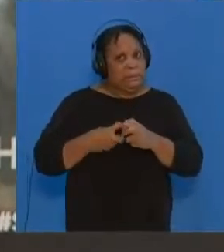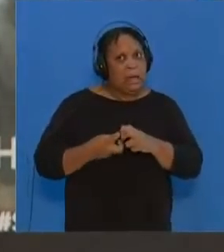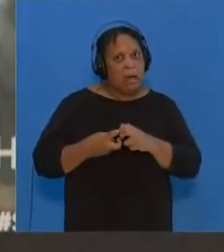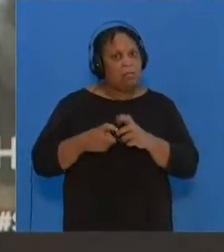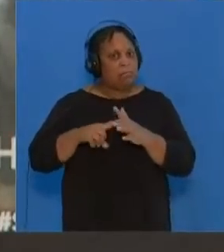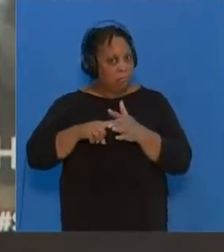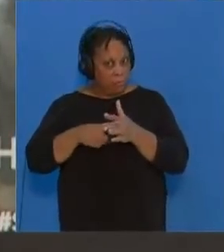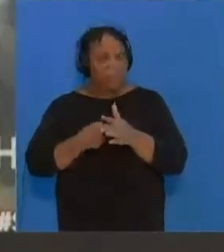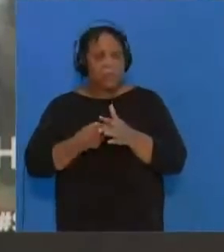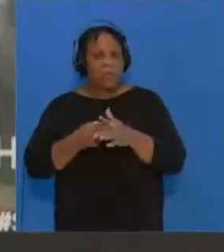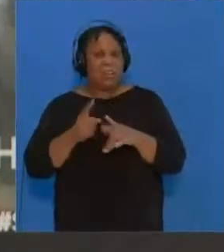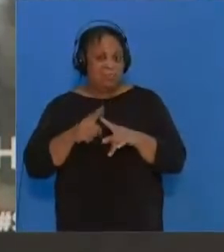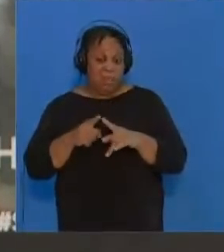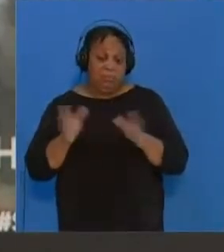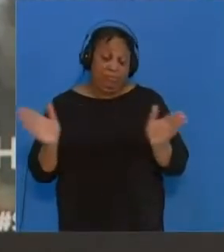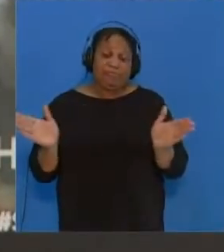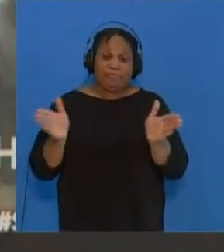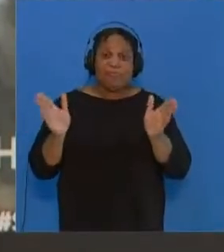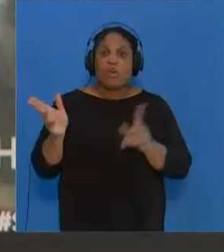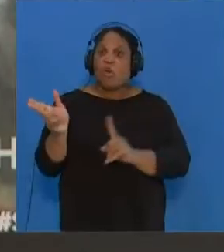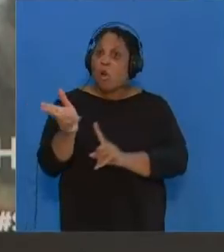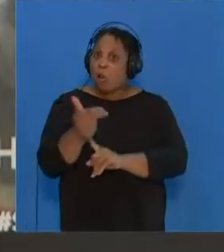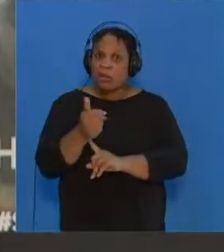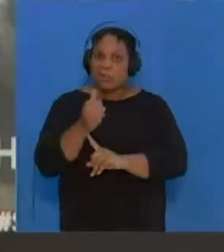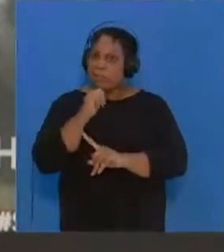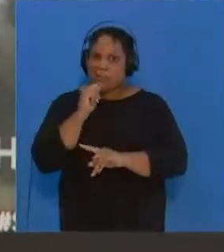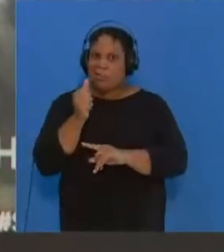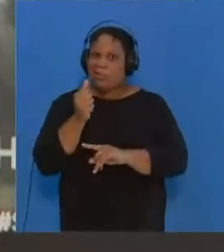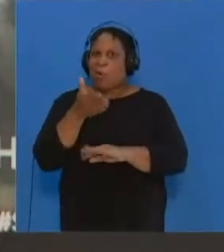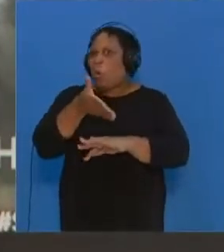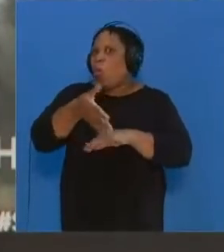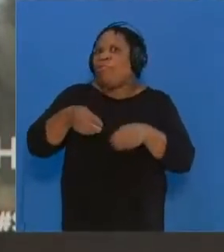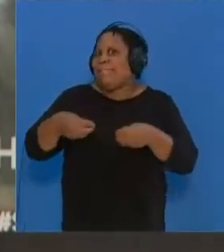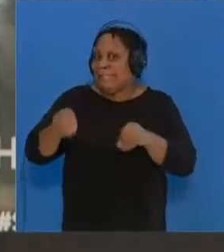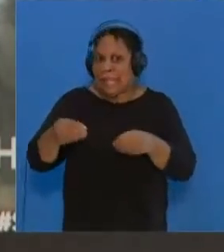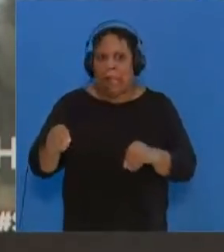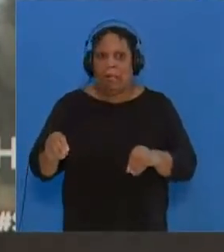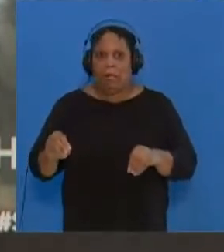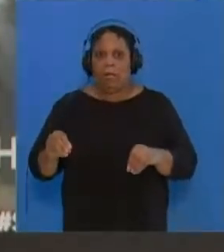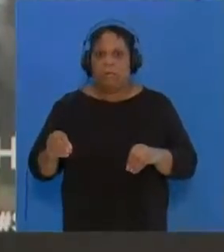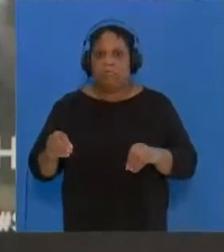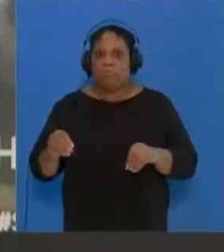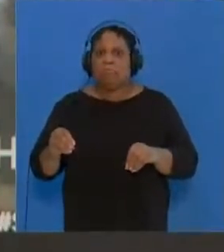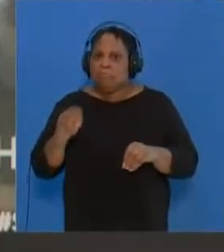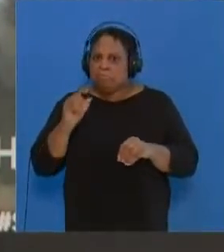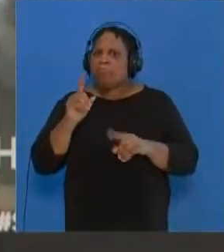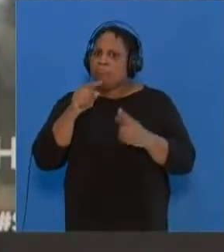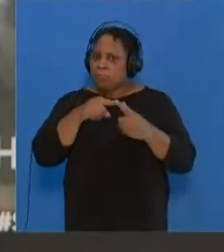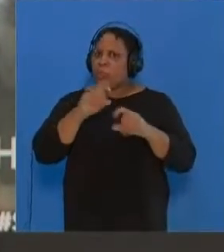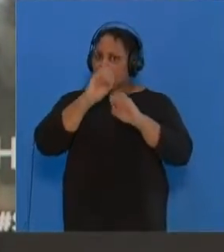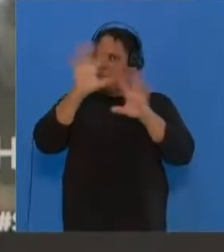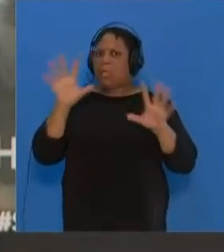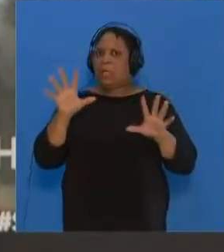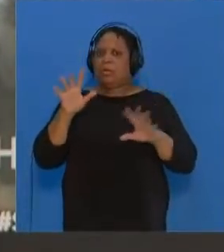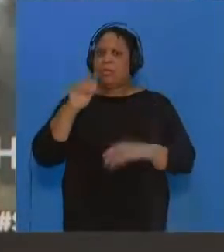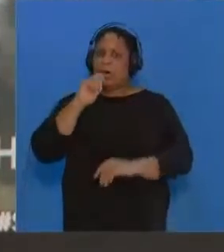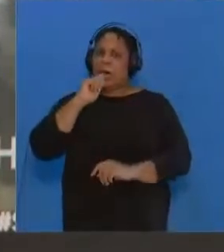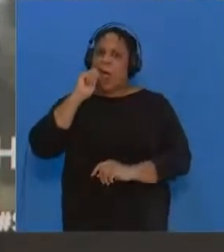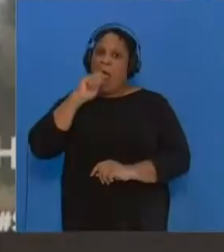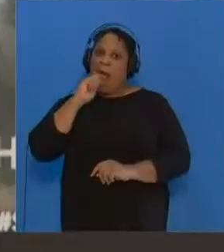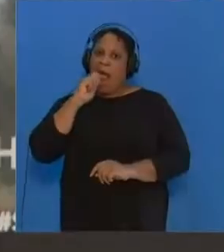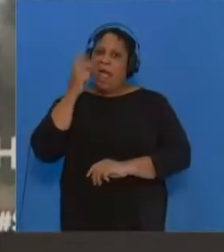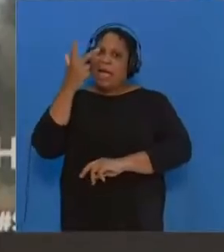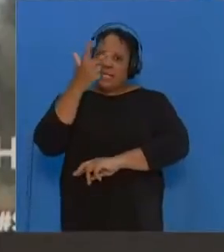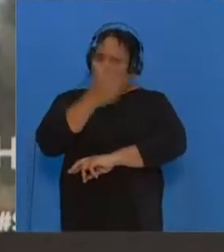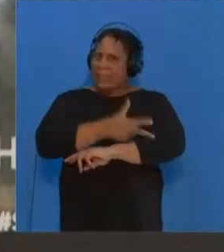the beginning, but I would encourage hoteliers not to oversell it. I mean, so we're clear. When we're talking about a saliva test on day 3,